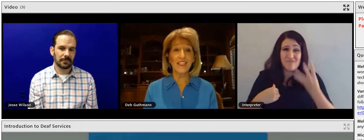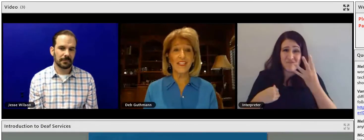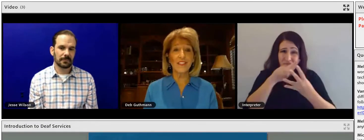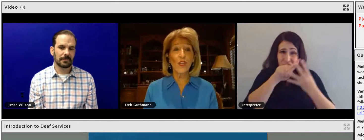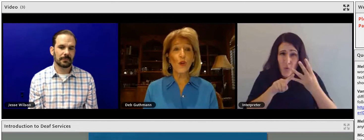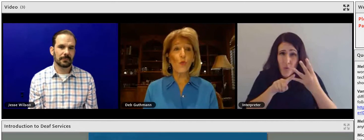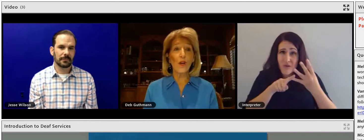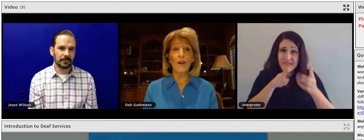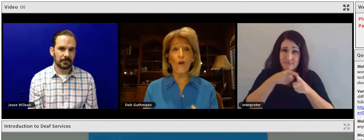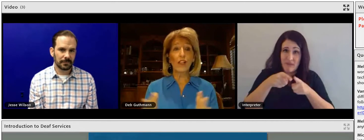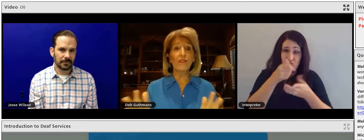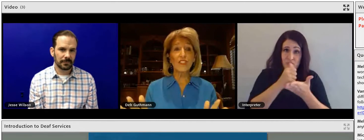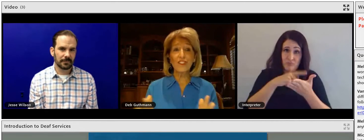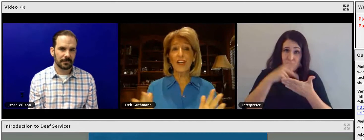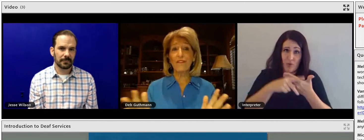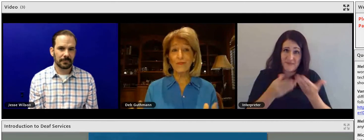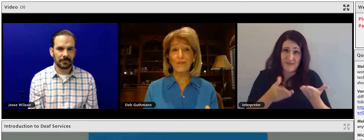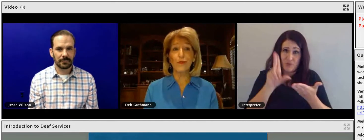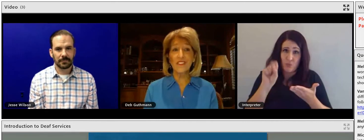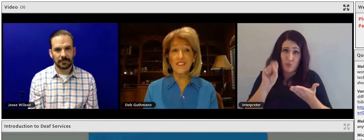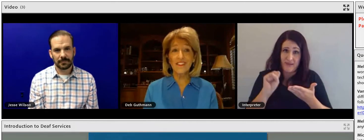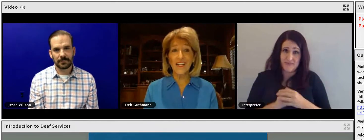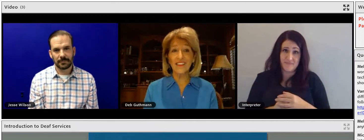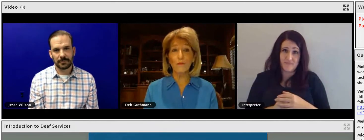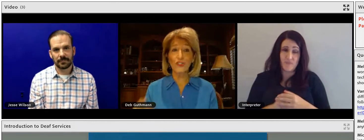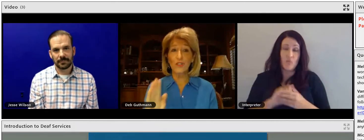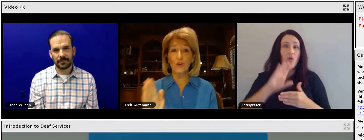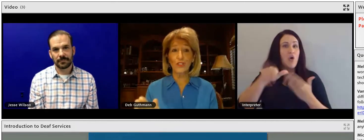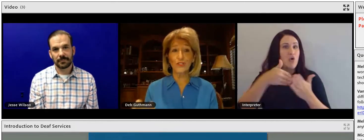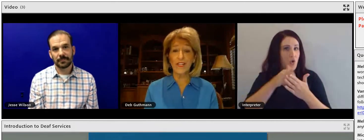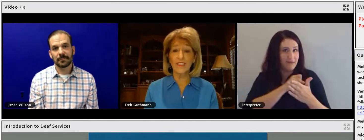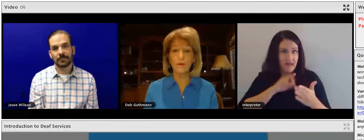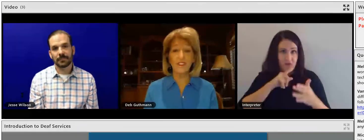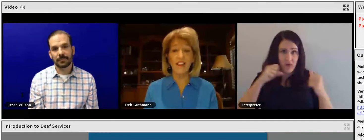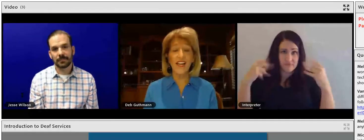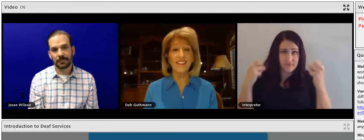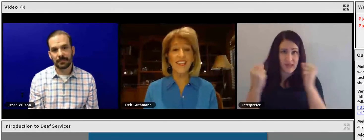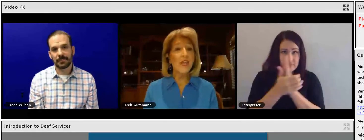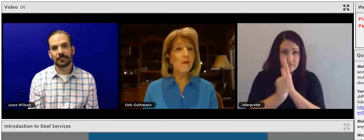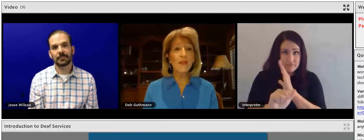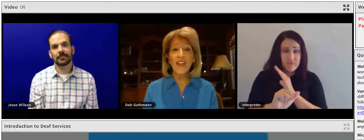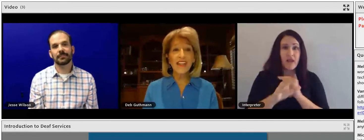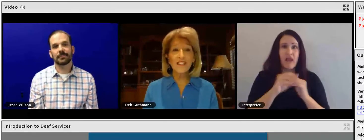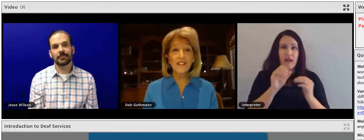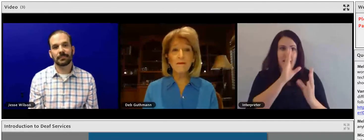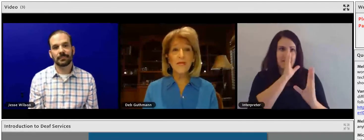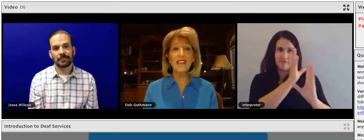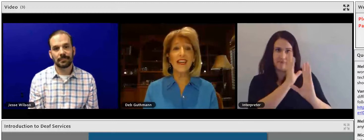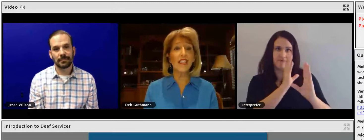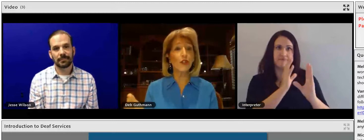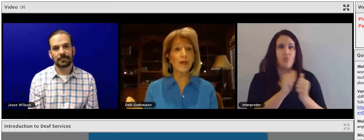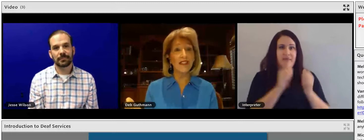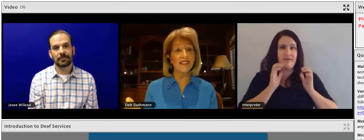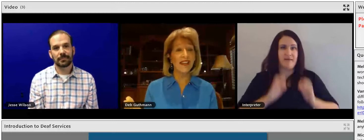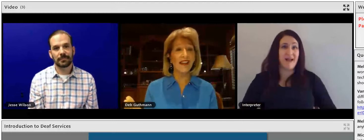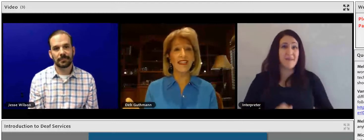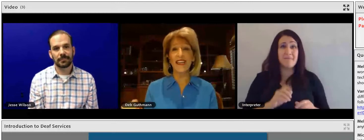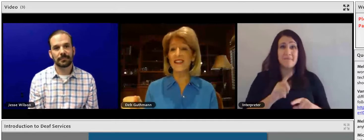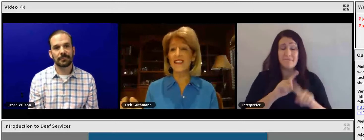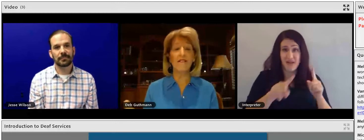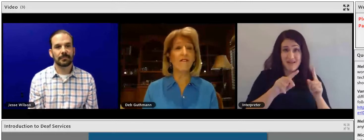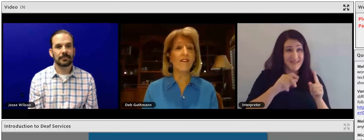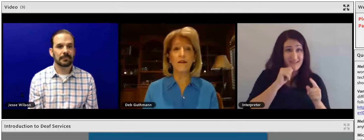programs in the United States where all of the staff are fluent in sign language and work directly with the clients. But that doesn't mean